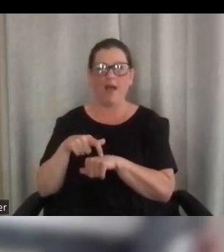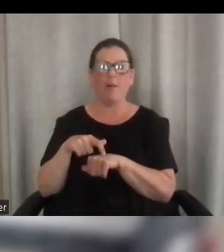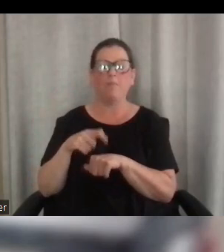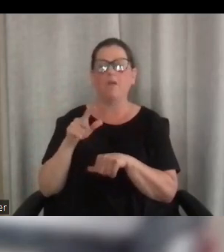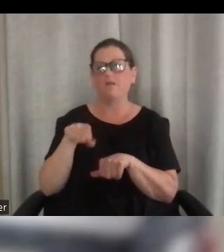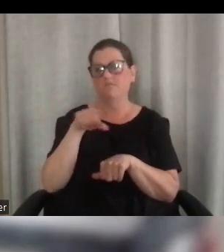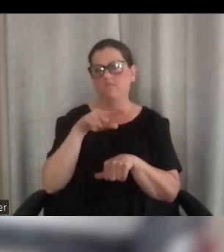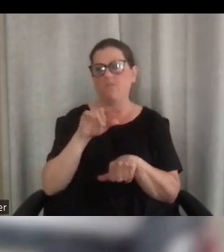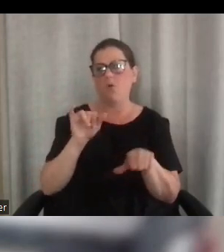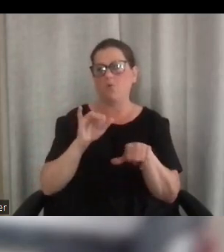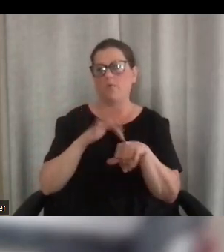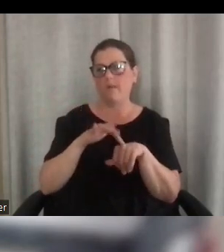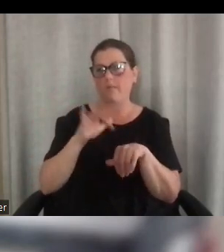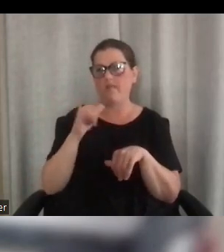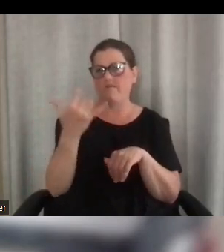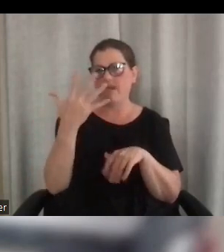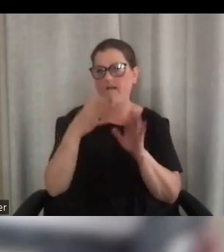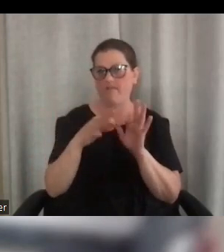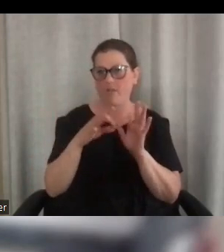our campaign was.